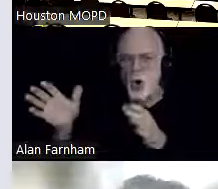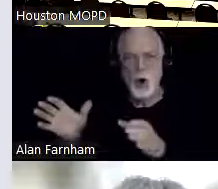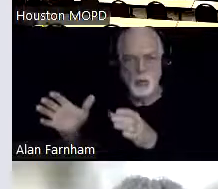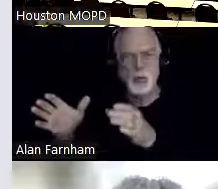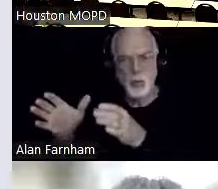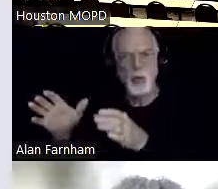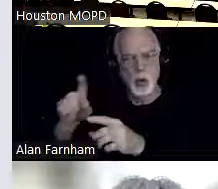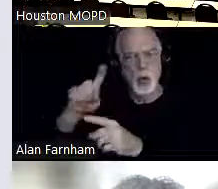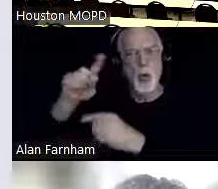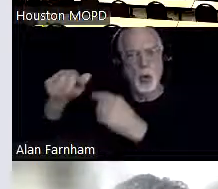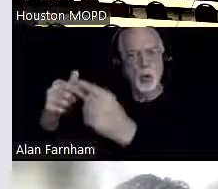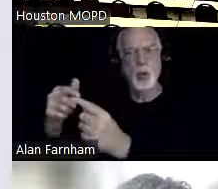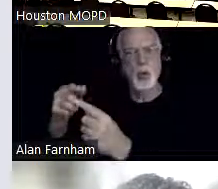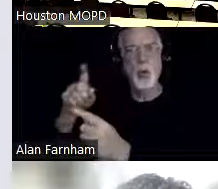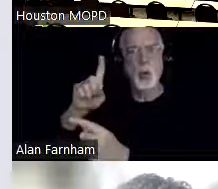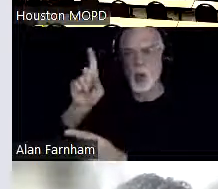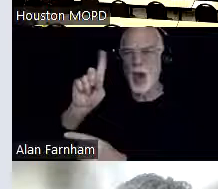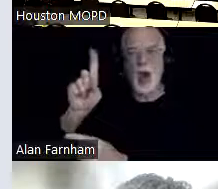hire the